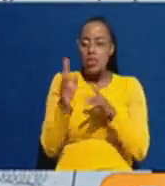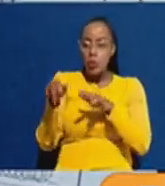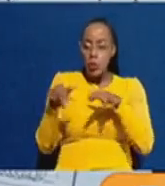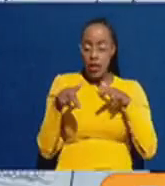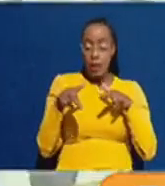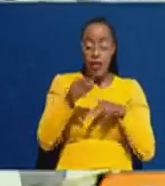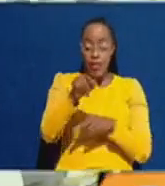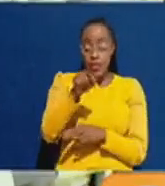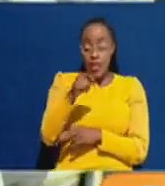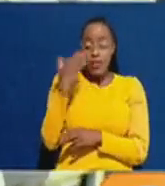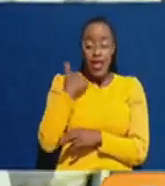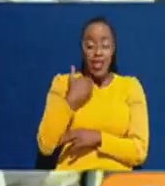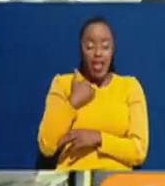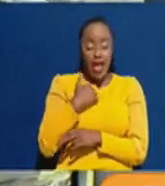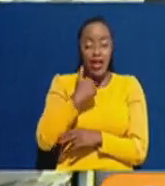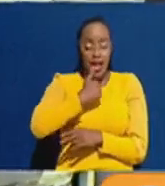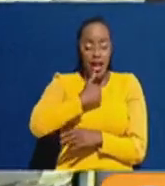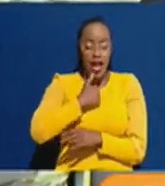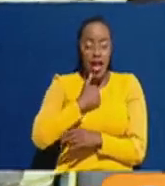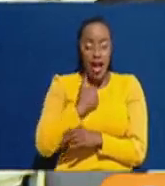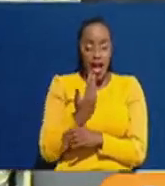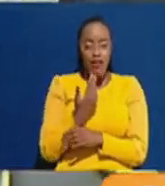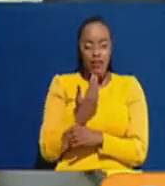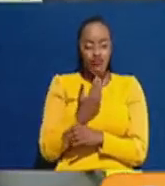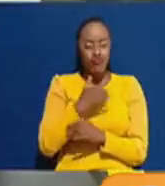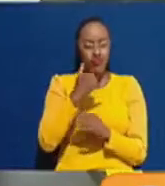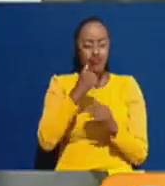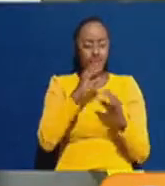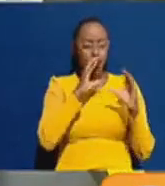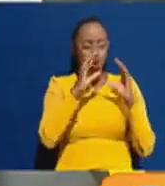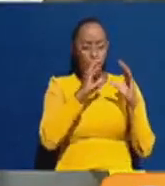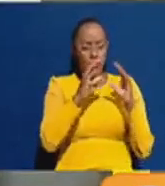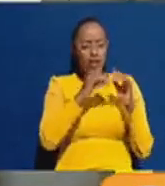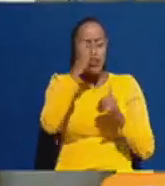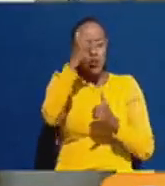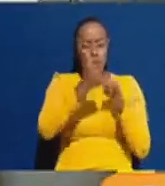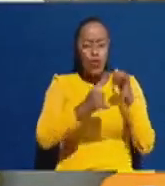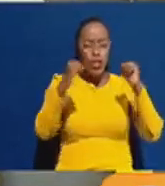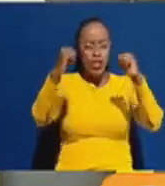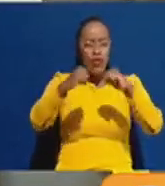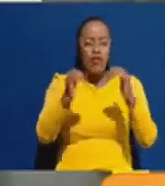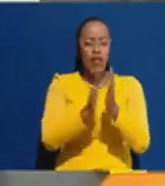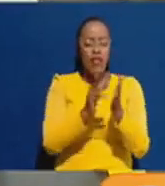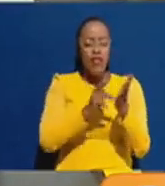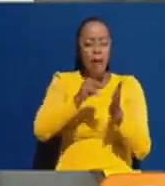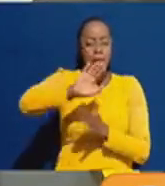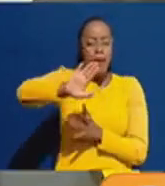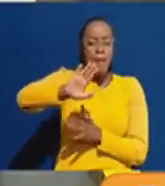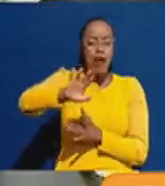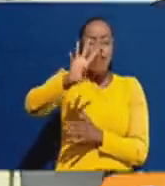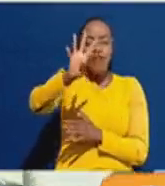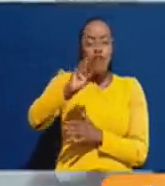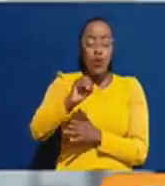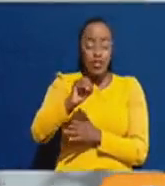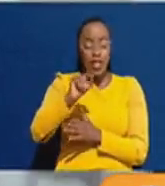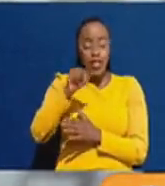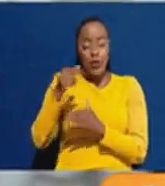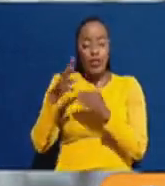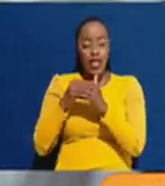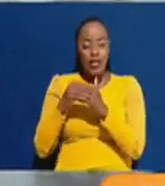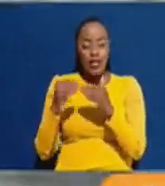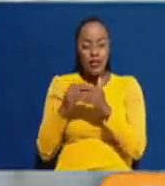scammers still had the audacity to reach out to him to conclude the deal and pay the remaining 40,000 USD.